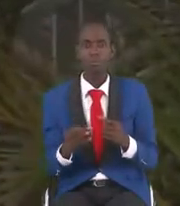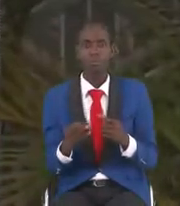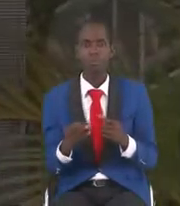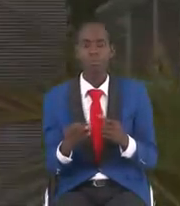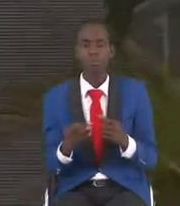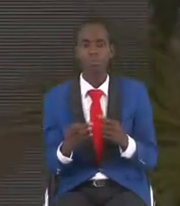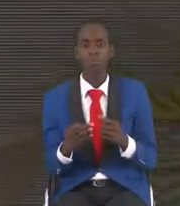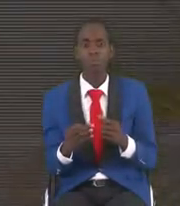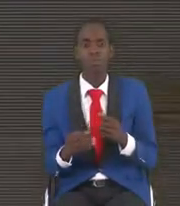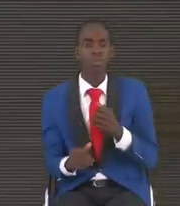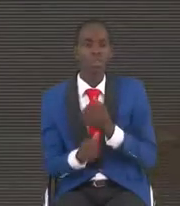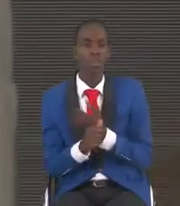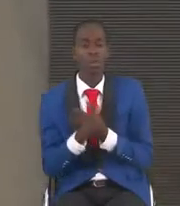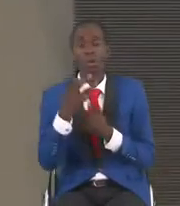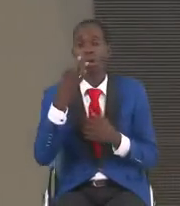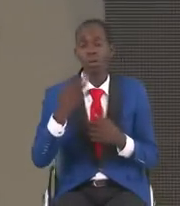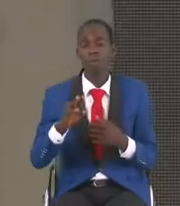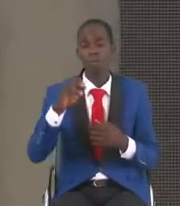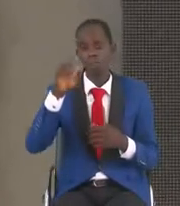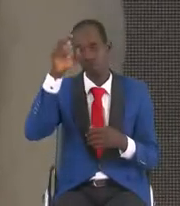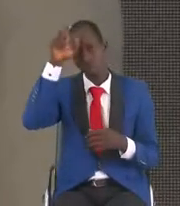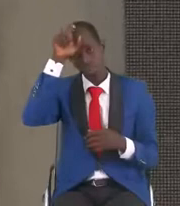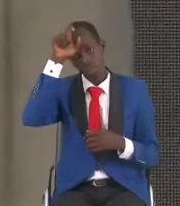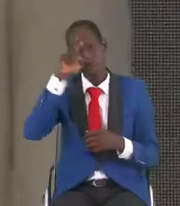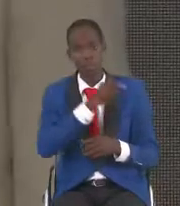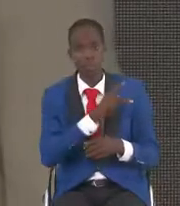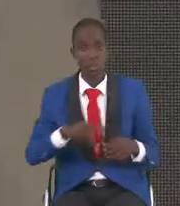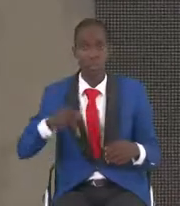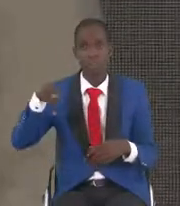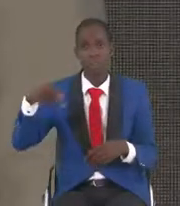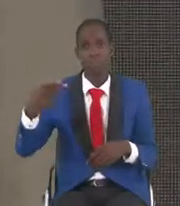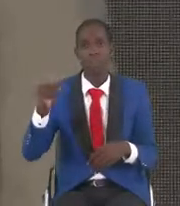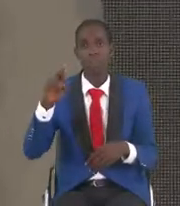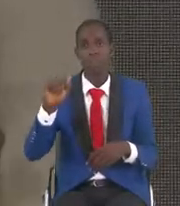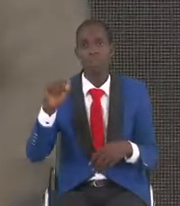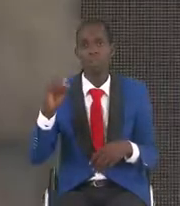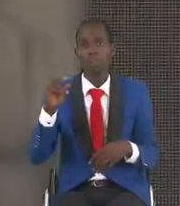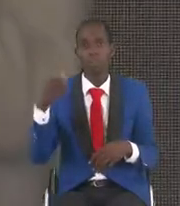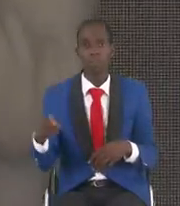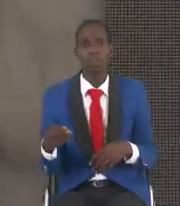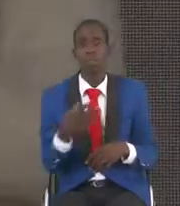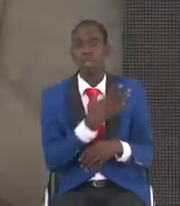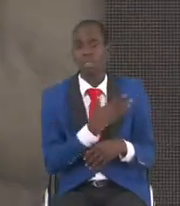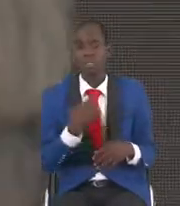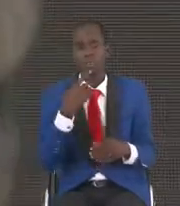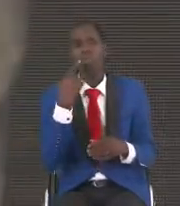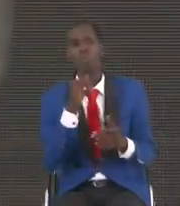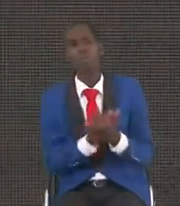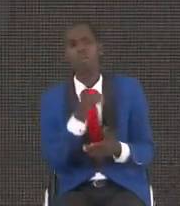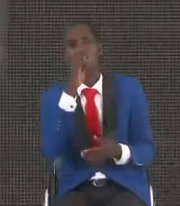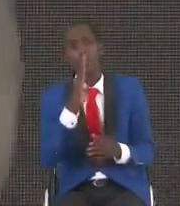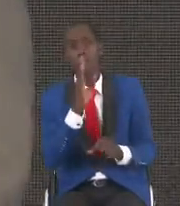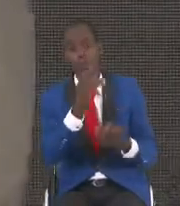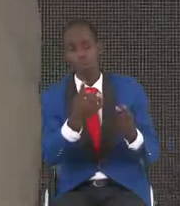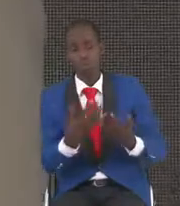And Pharaoh said, who is that God? If you come over here again, you'll not live to tell